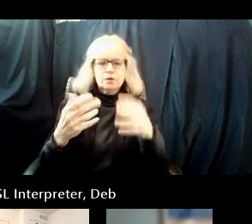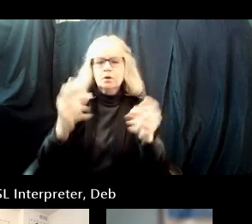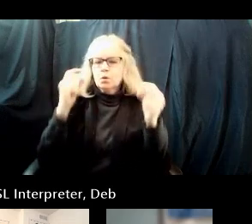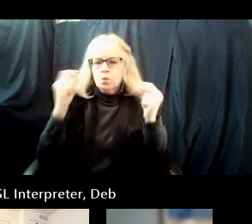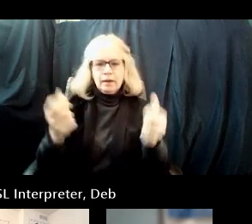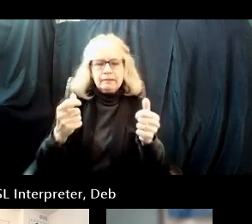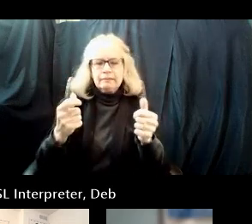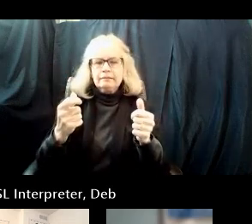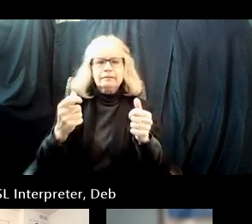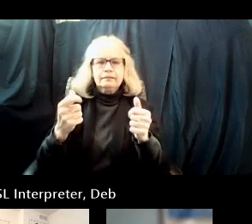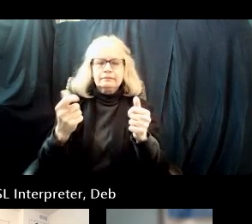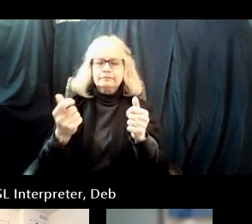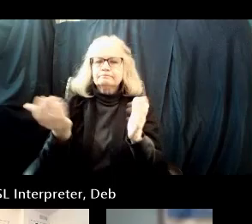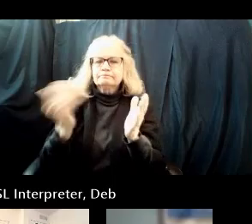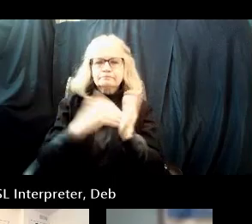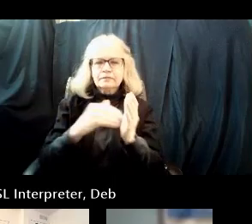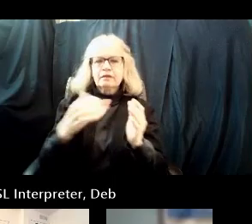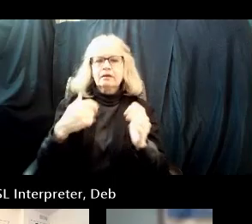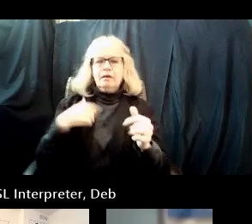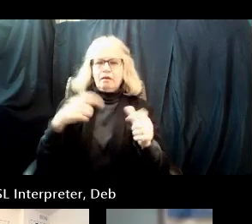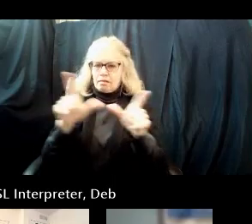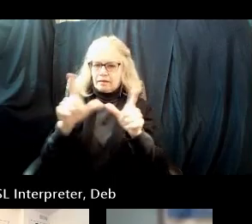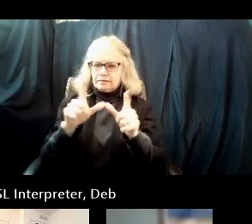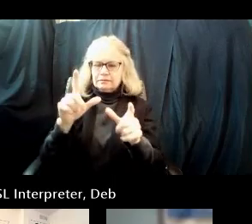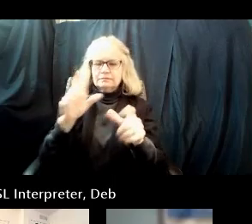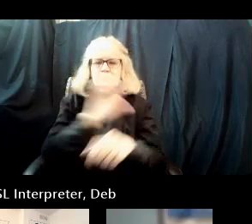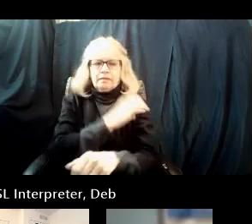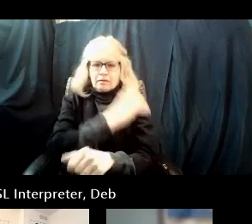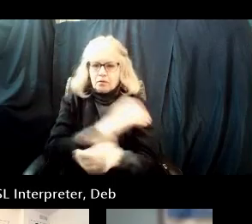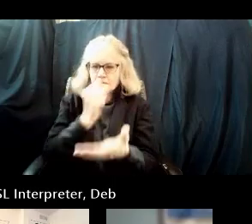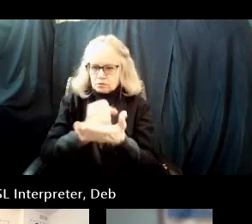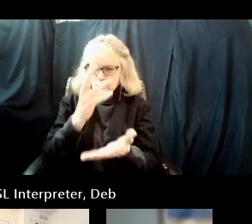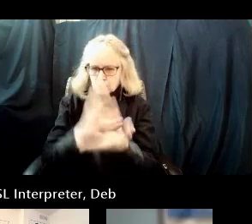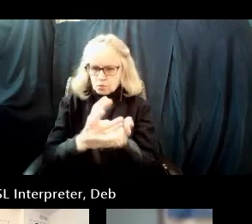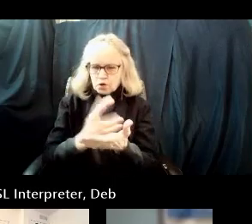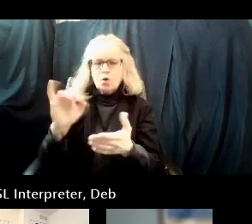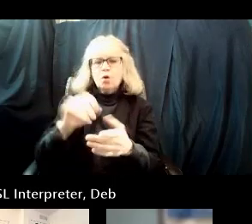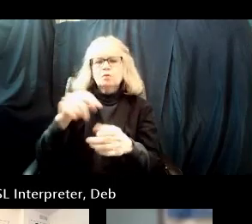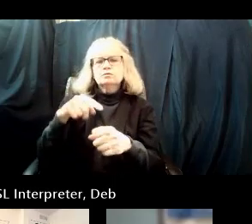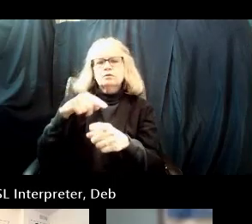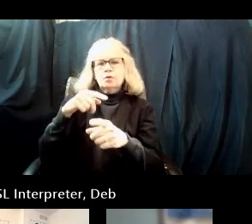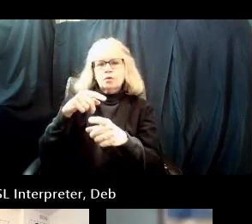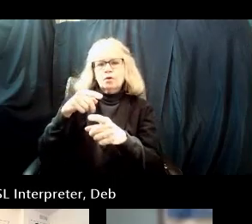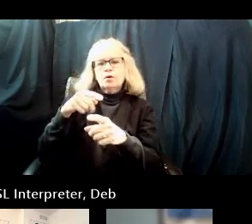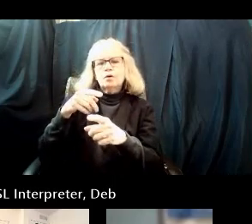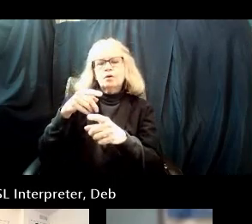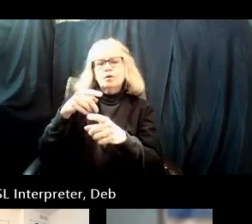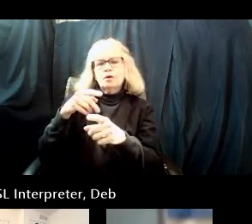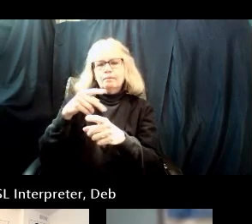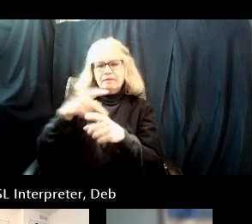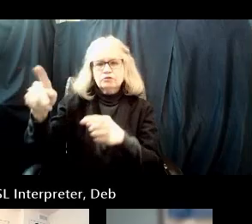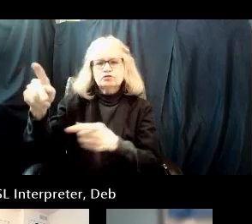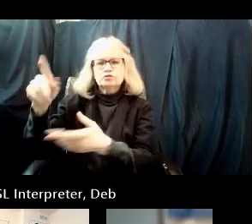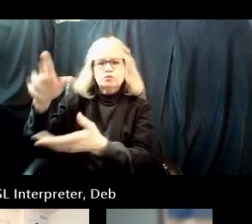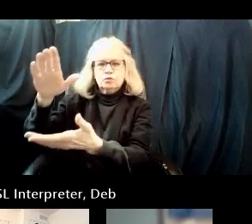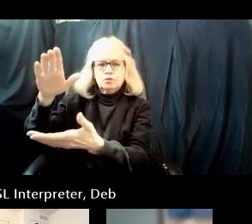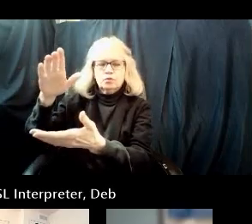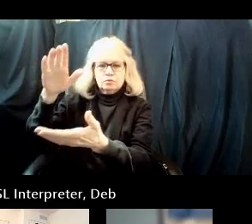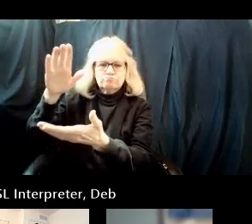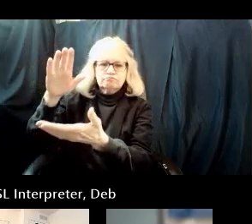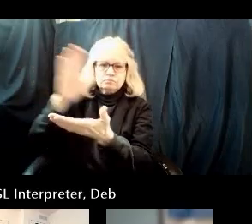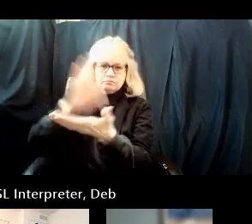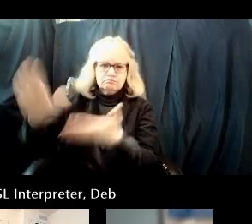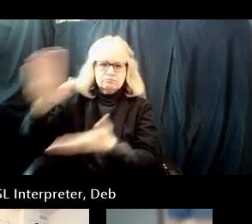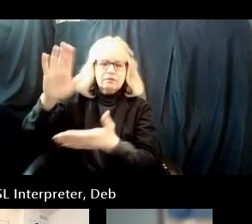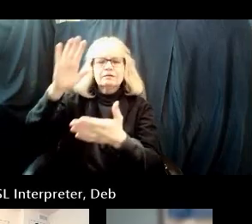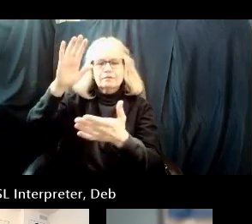quickly, again, as a licensed clinical social worker that is also a professional academic scholar and researcher.